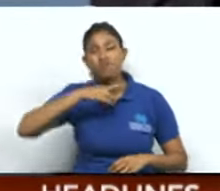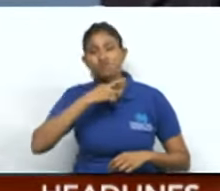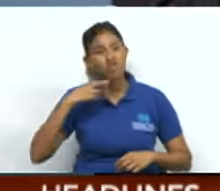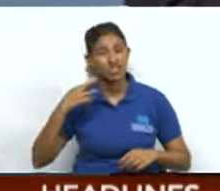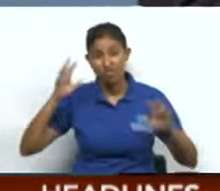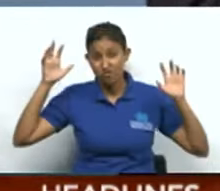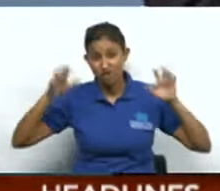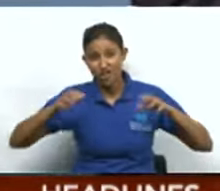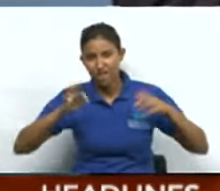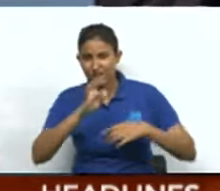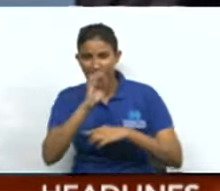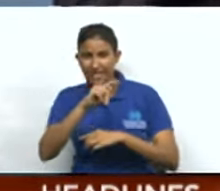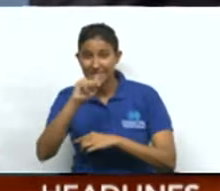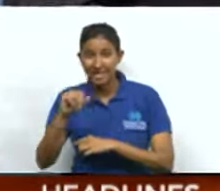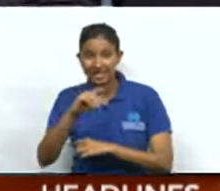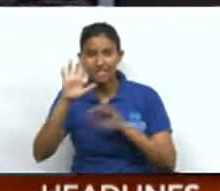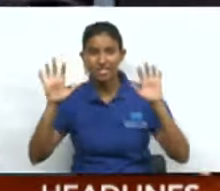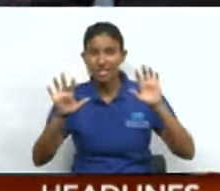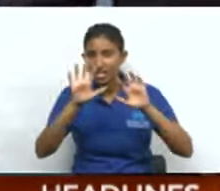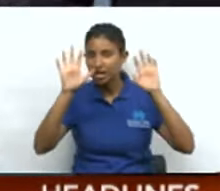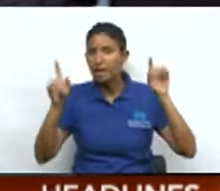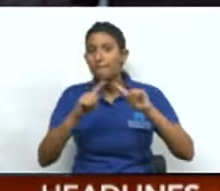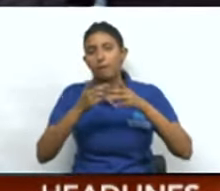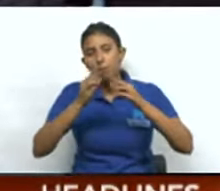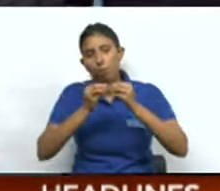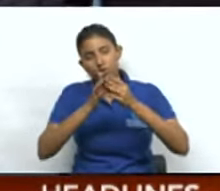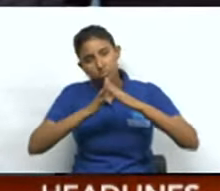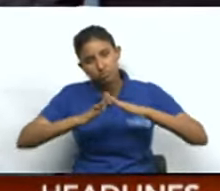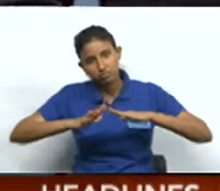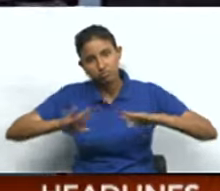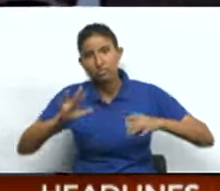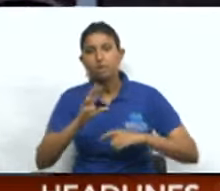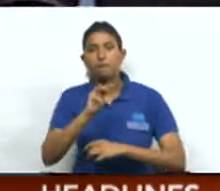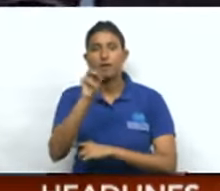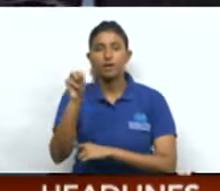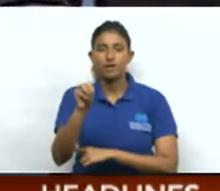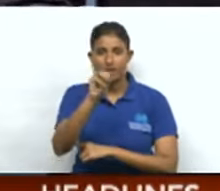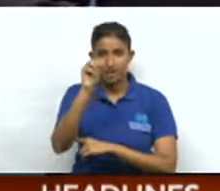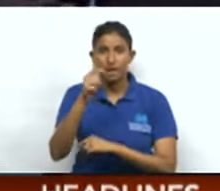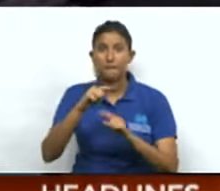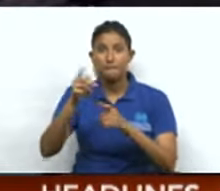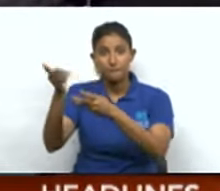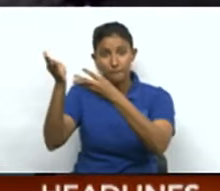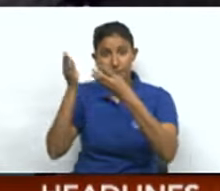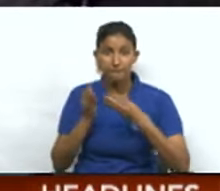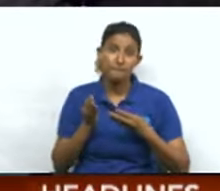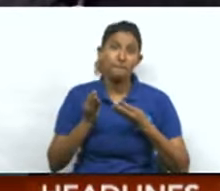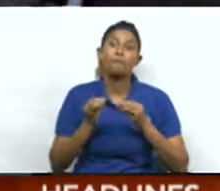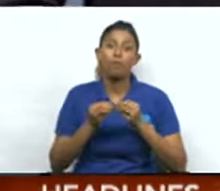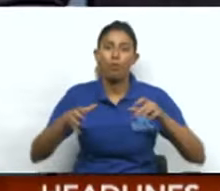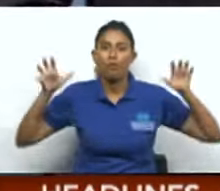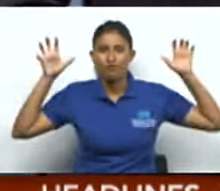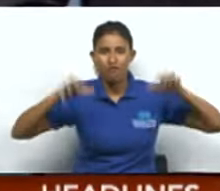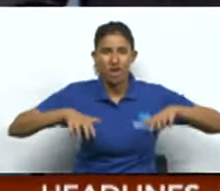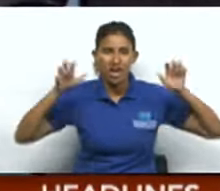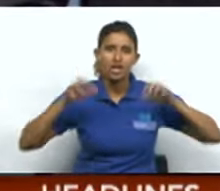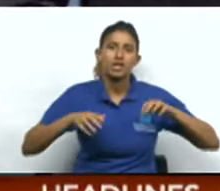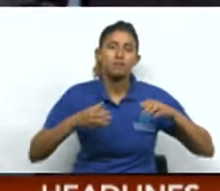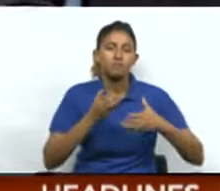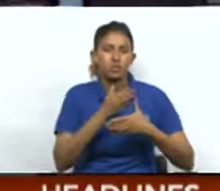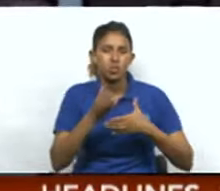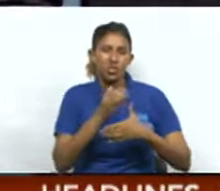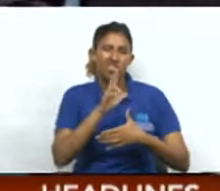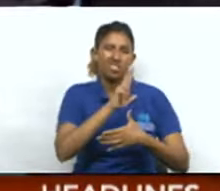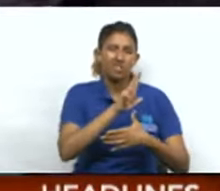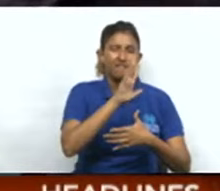see some settling by Sunday, but Monday that rainfall is set to return. Over the next 5 days, we're looking out anywhere between 35